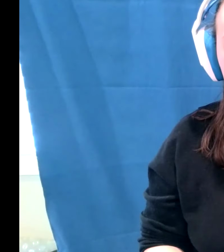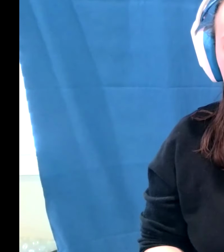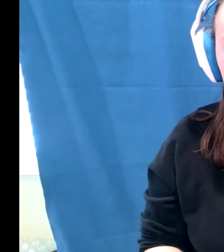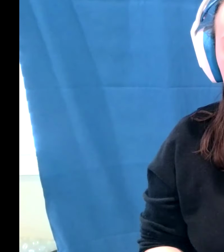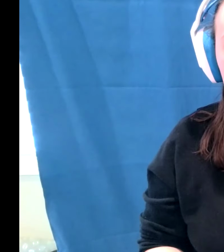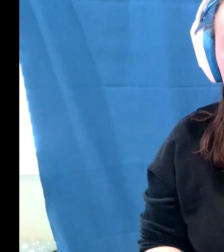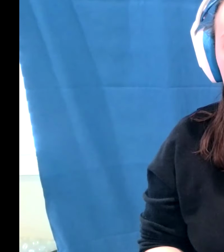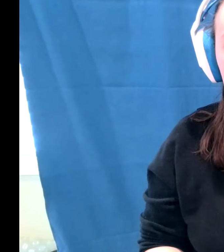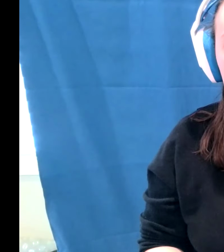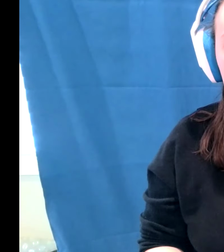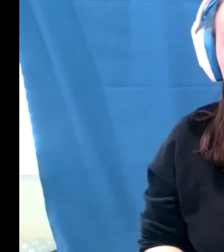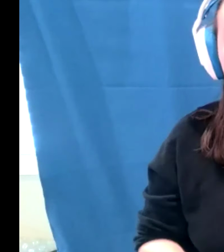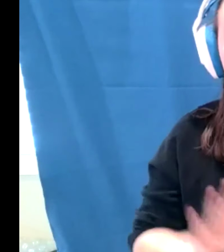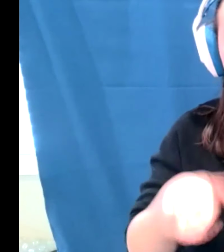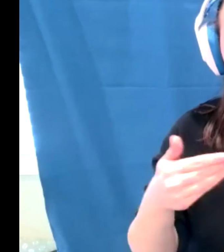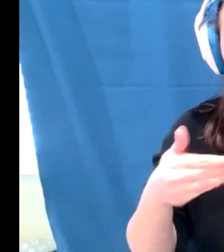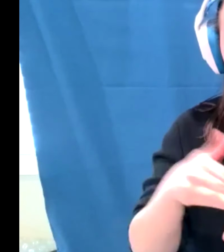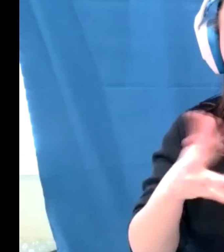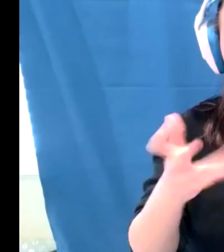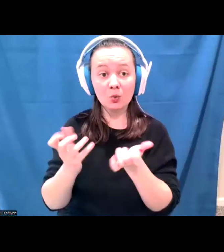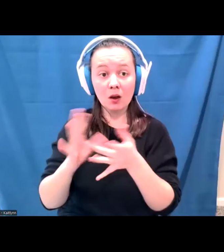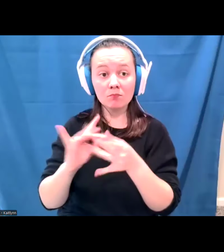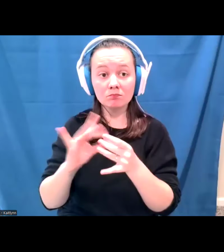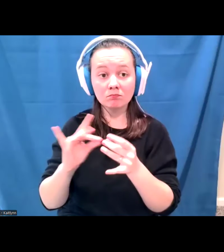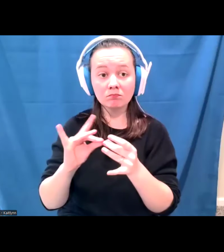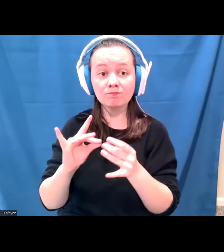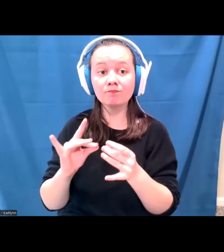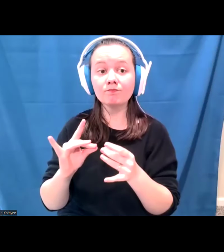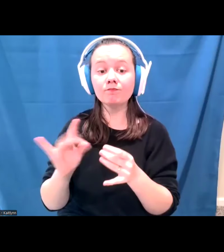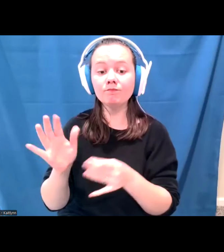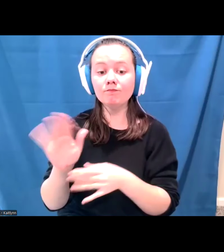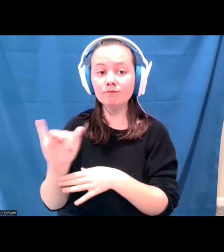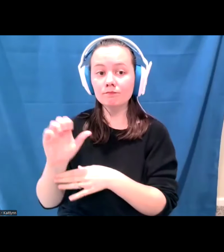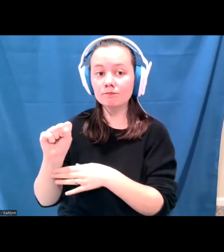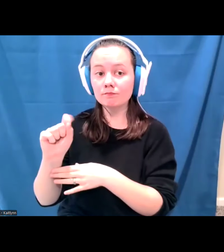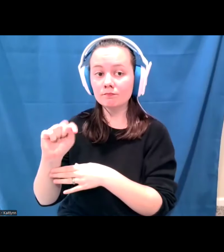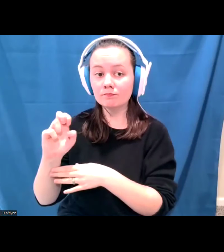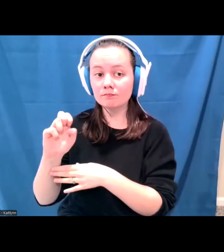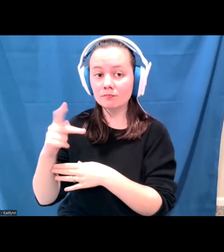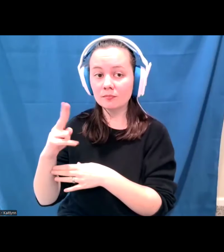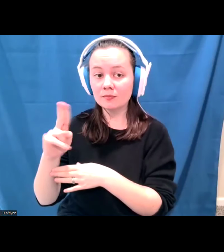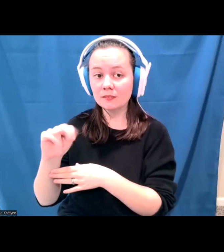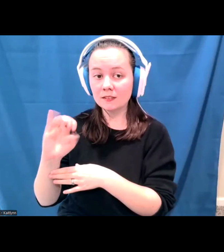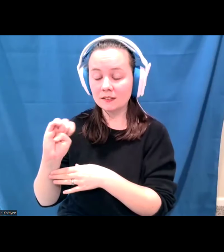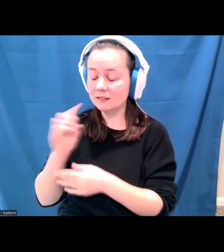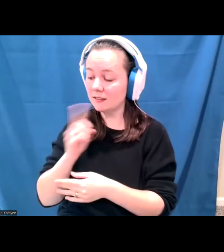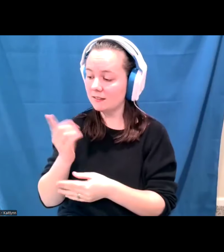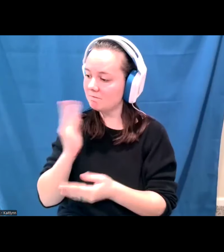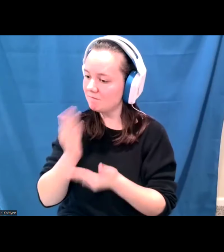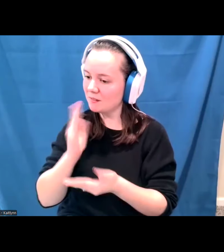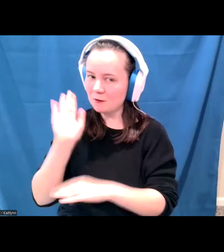I wanted to take the time again to echo Stephanie. Thank you all to our panelists. This concludes today's